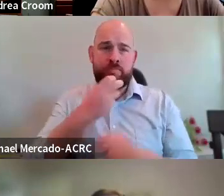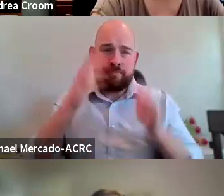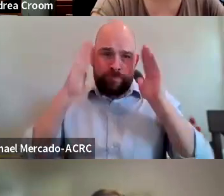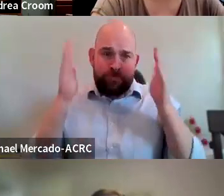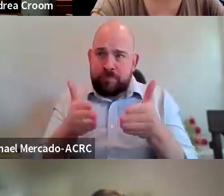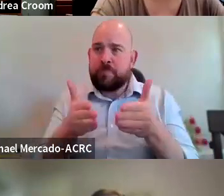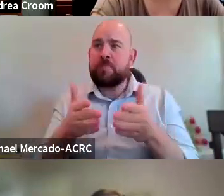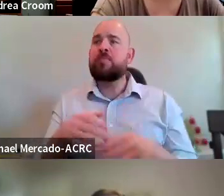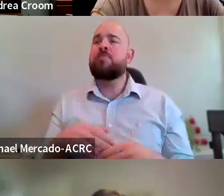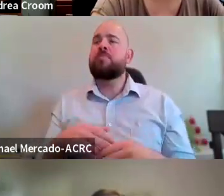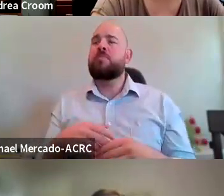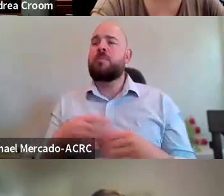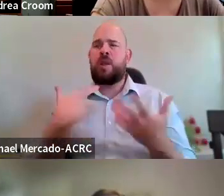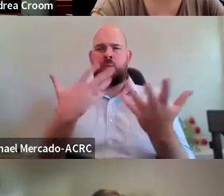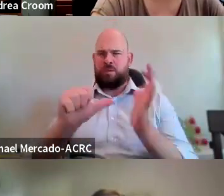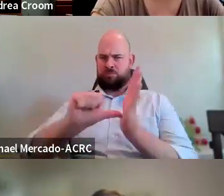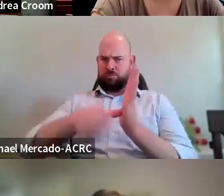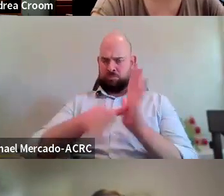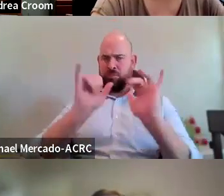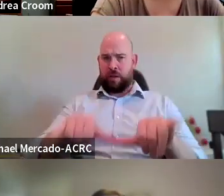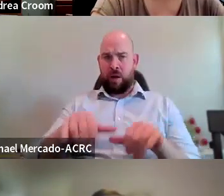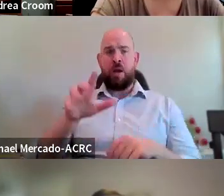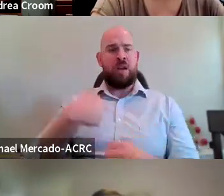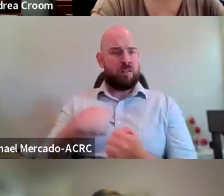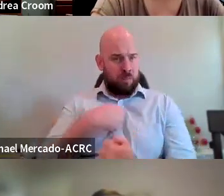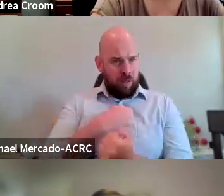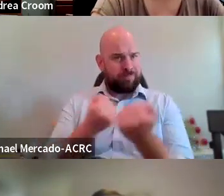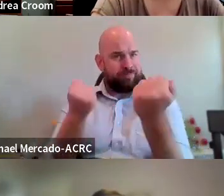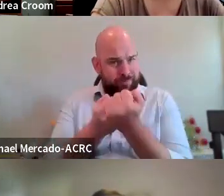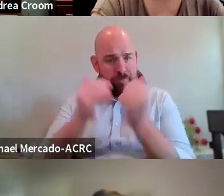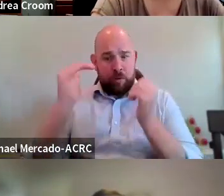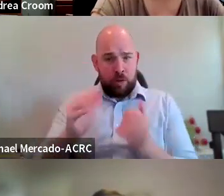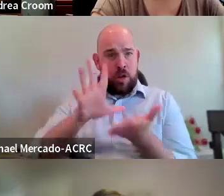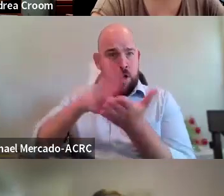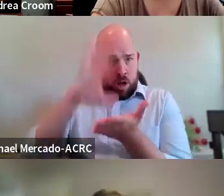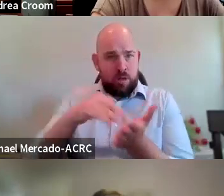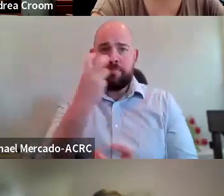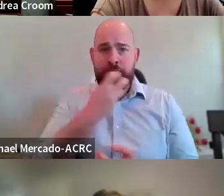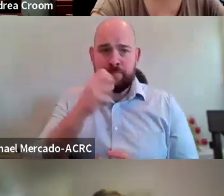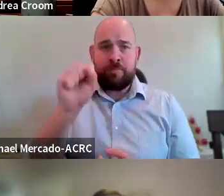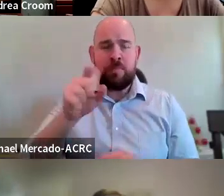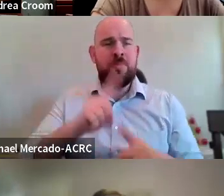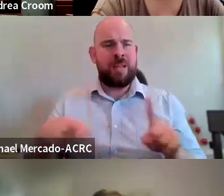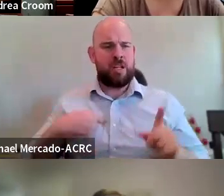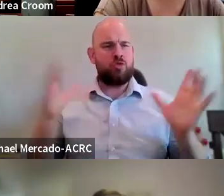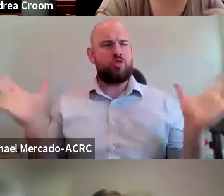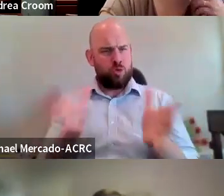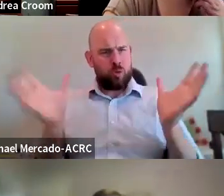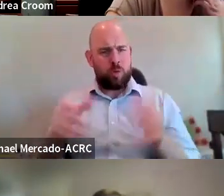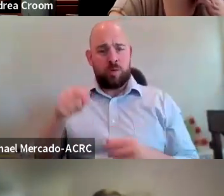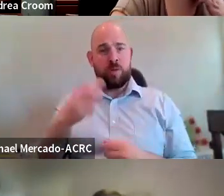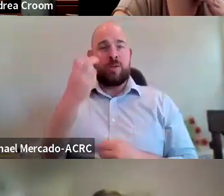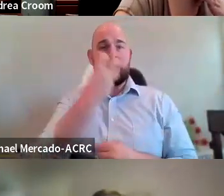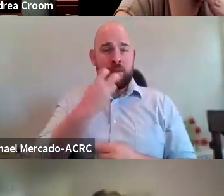through. So many people feel that the oral method was the best and only way, but it's not. There is sign